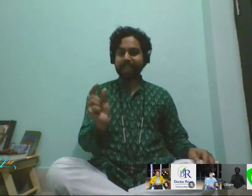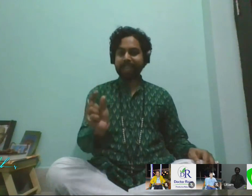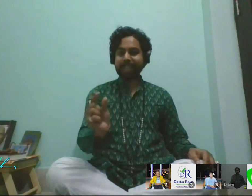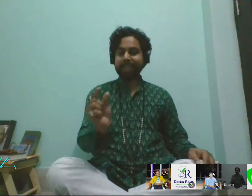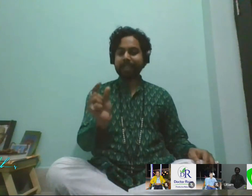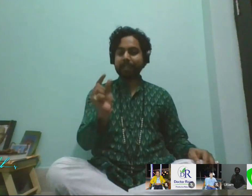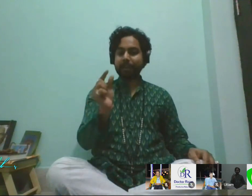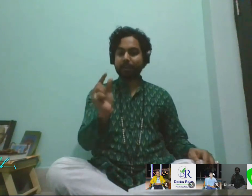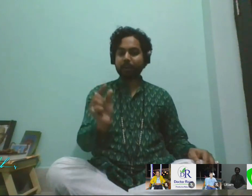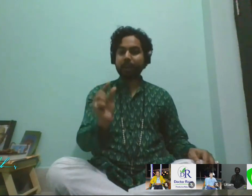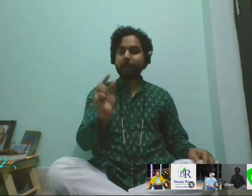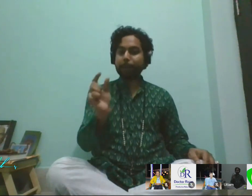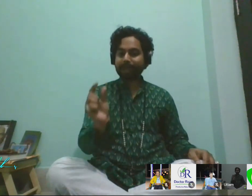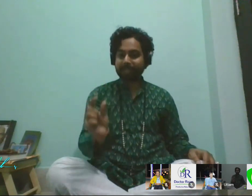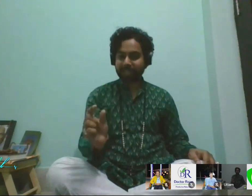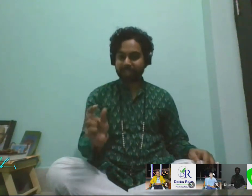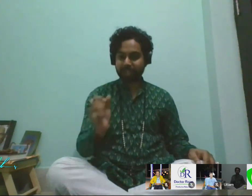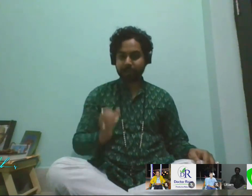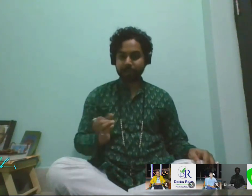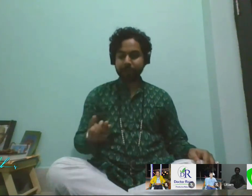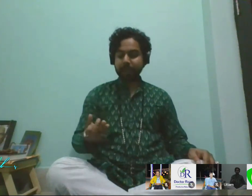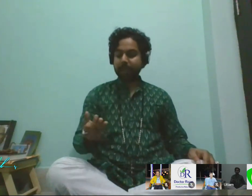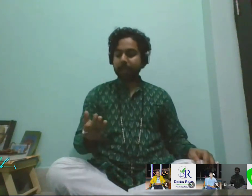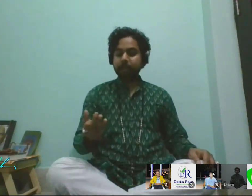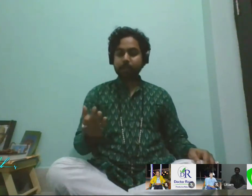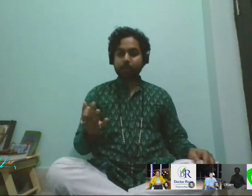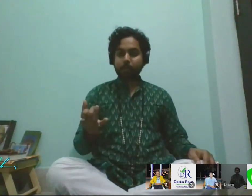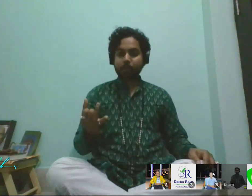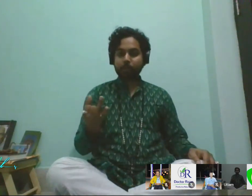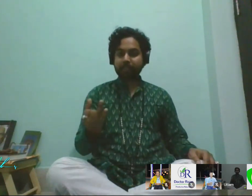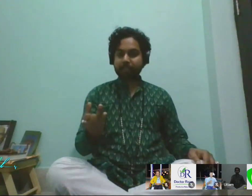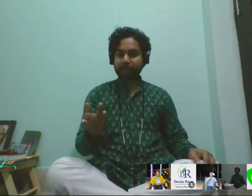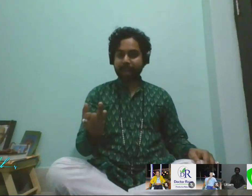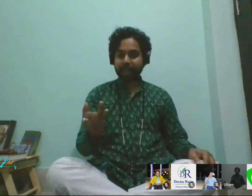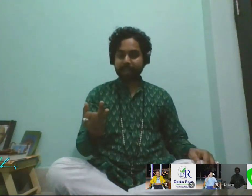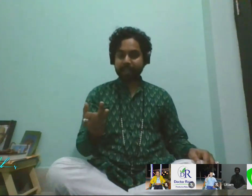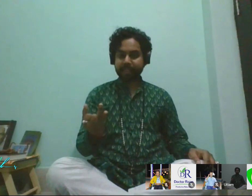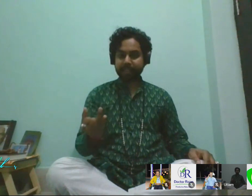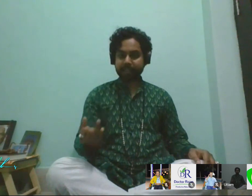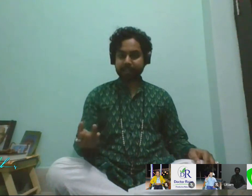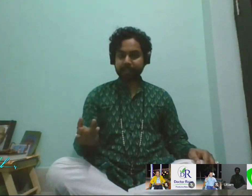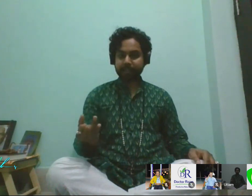small technique on meditation. So